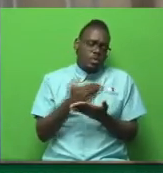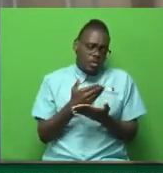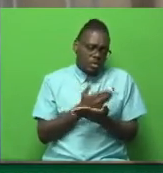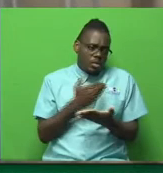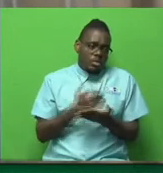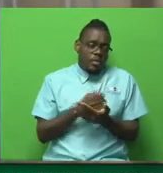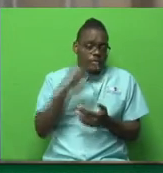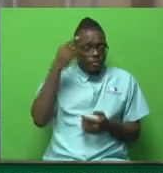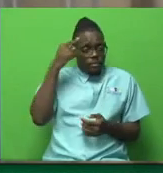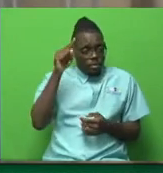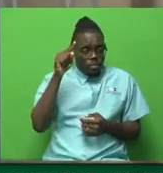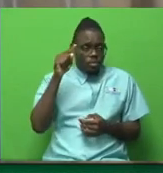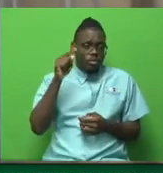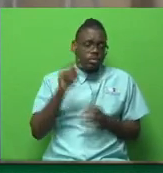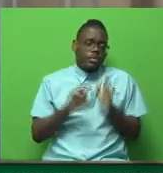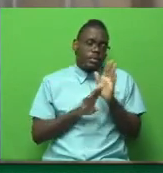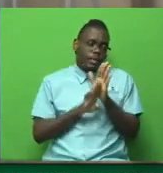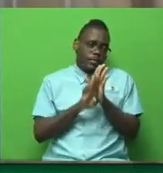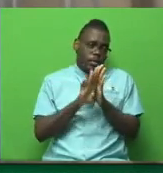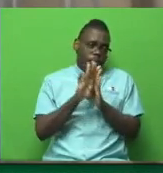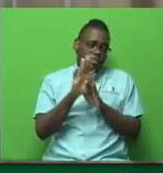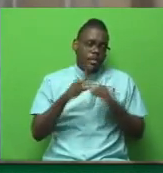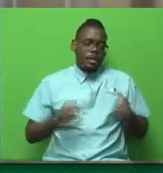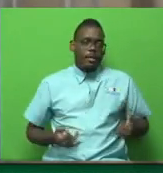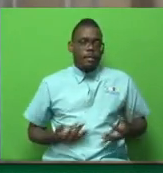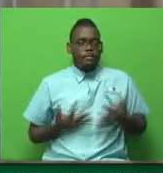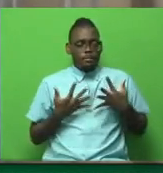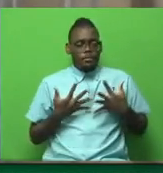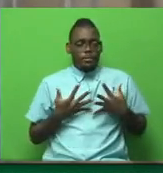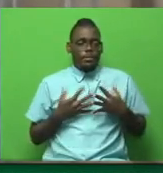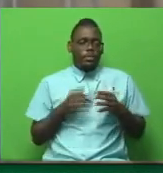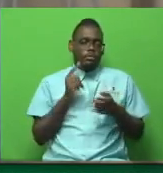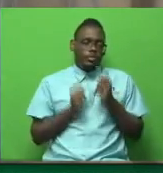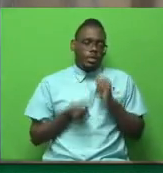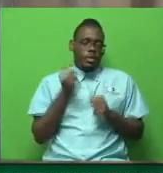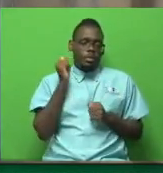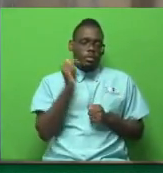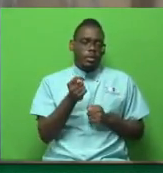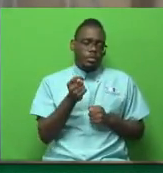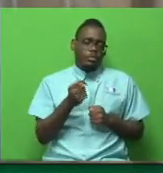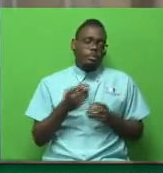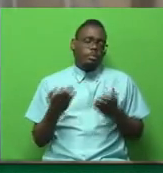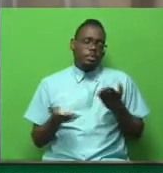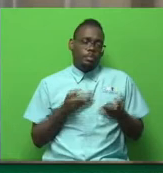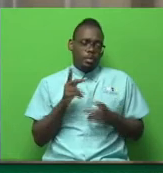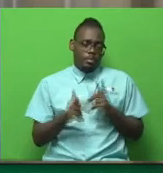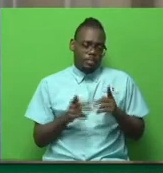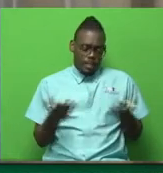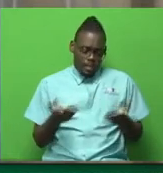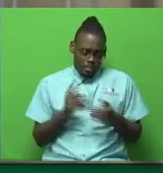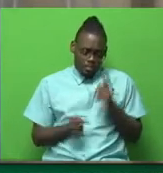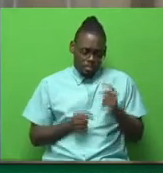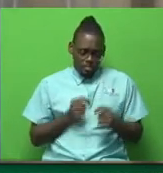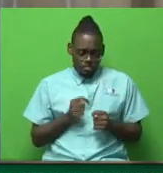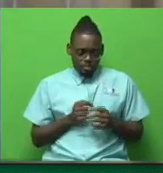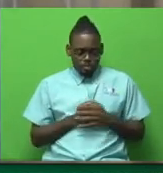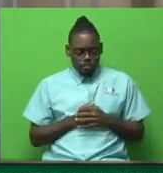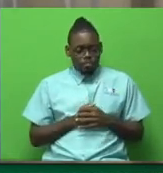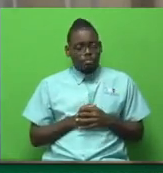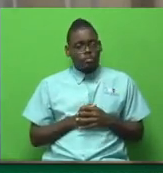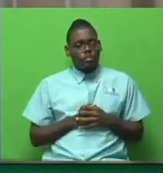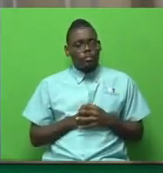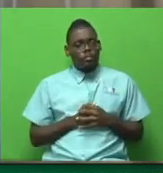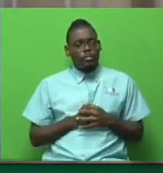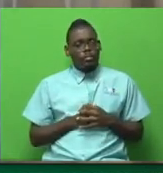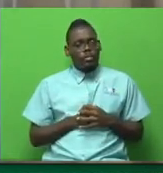of the lives of citizens so when you have a minister coming here and the decisions that he's taken with regards to paying